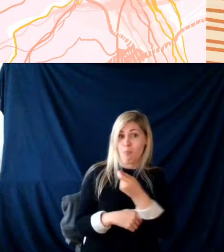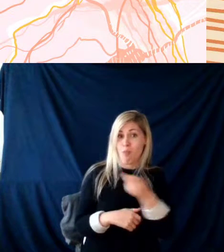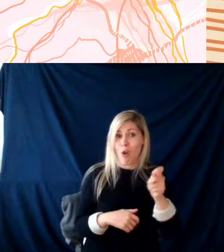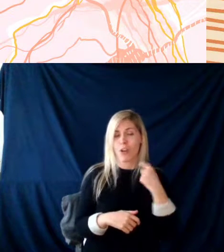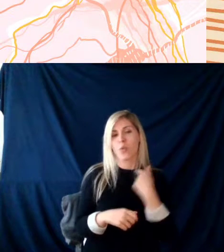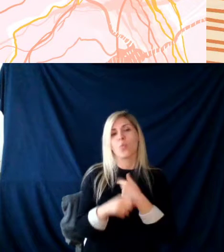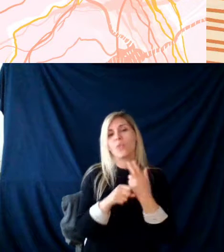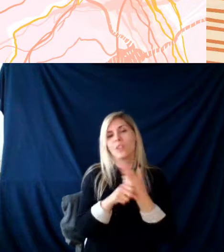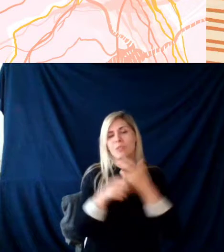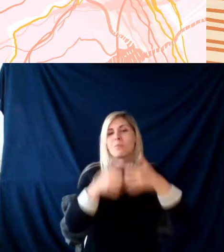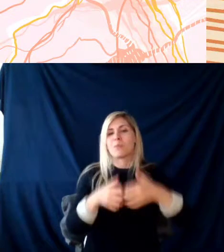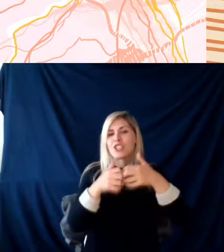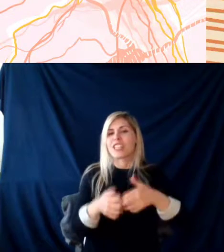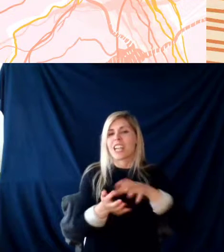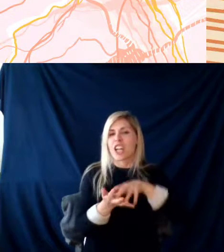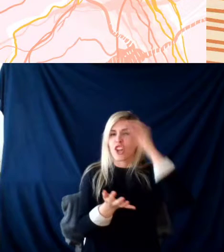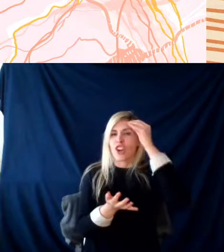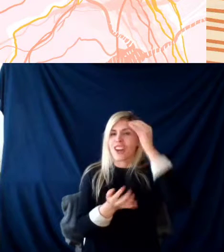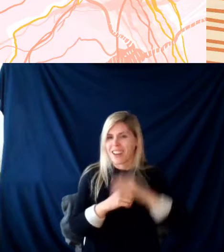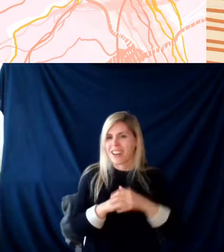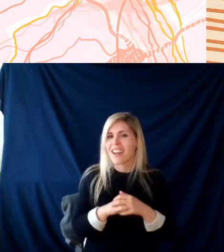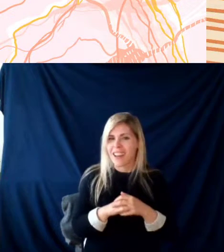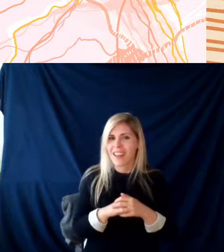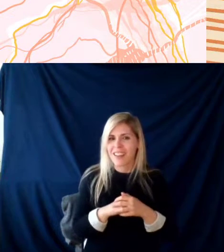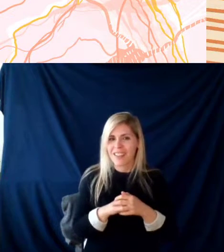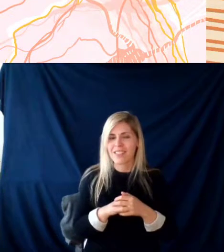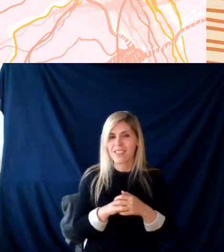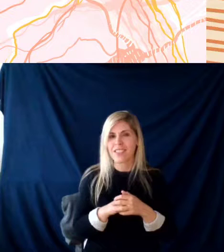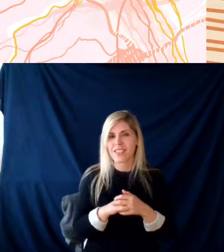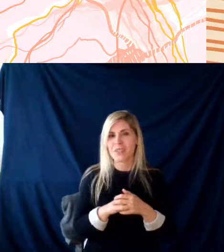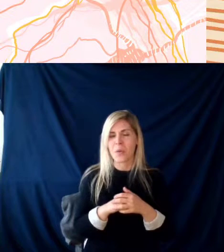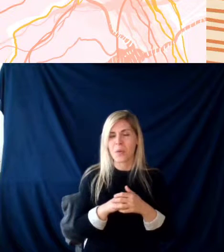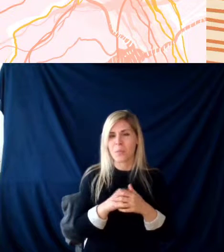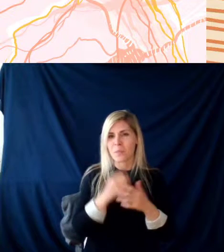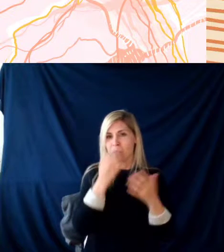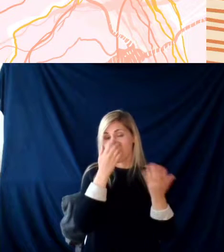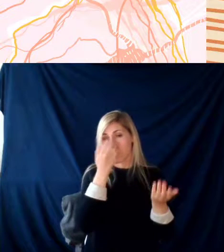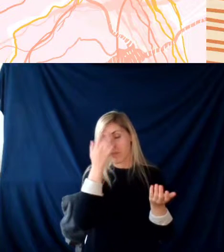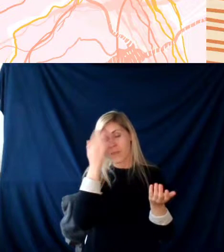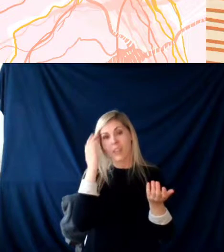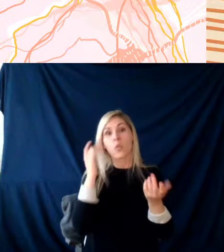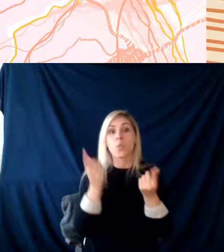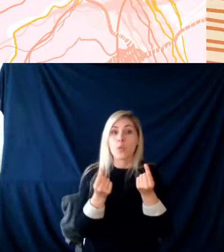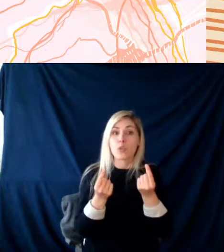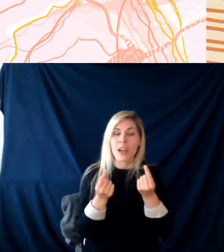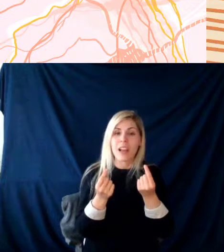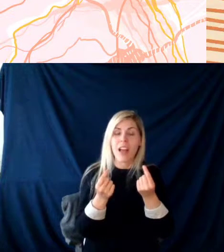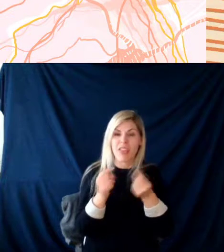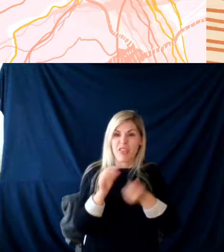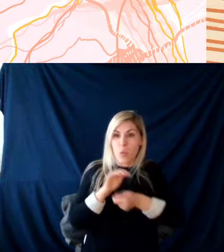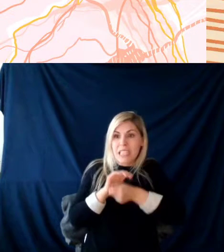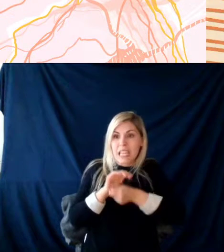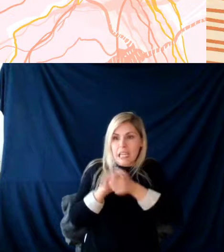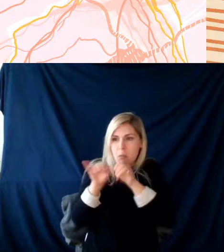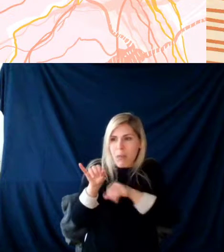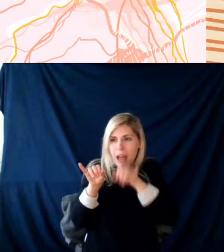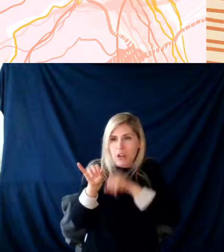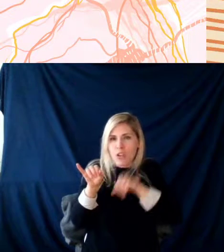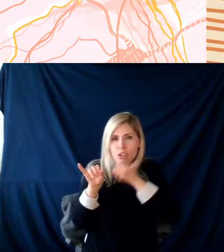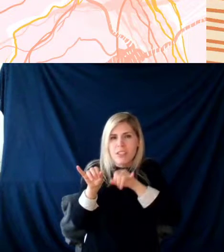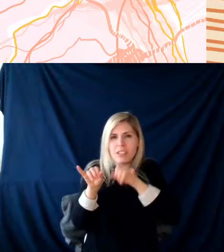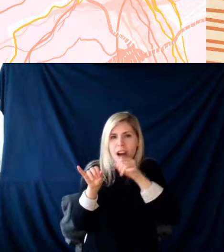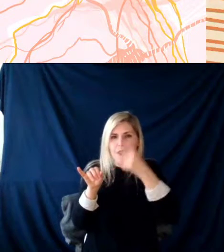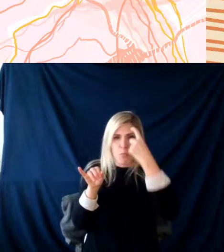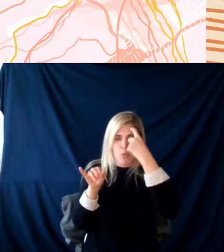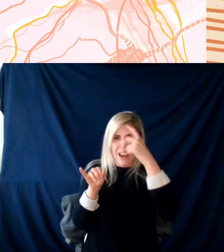the use of machine learning, as we're able to essentially discover hidden patterns in